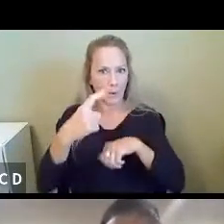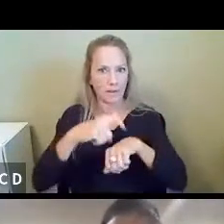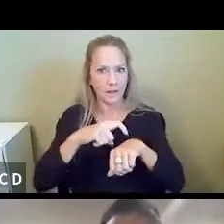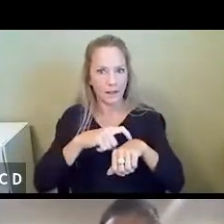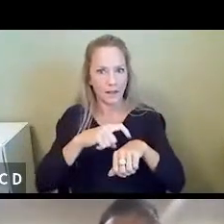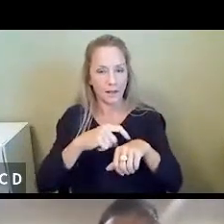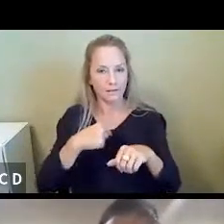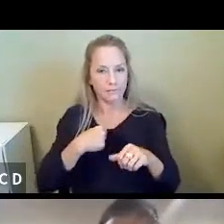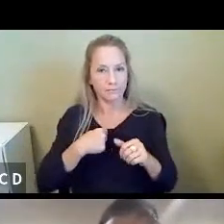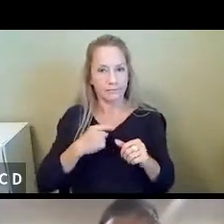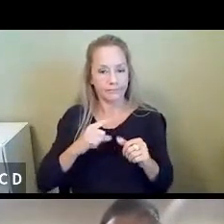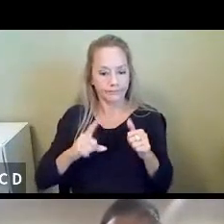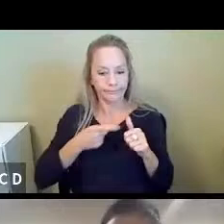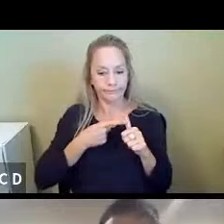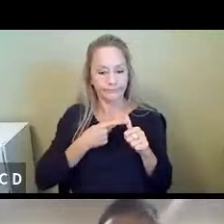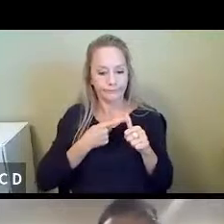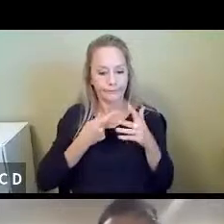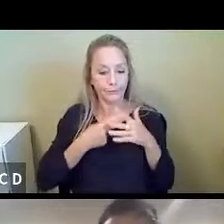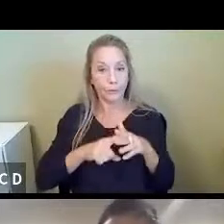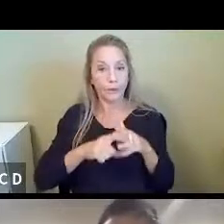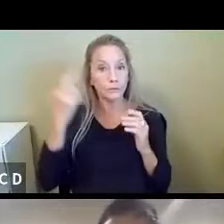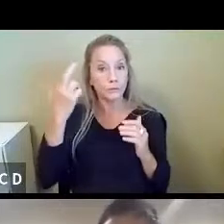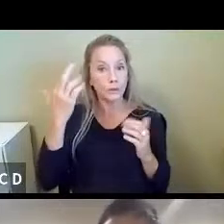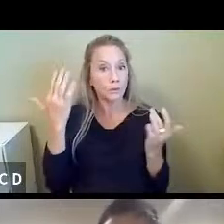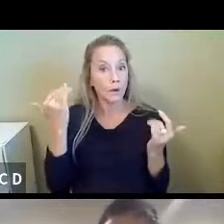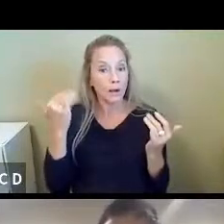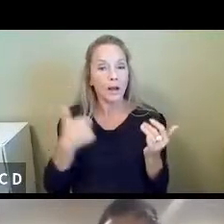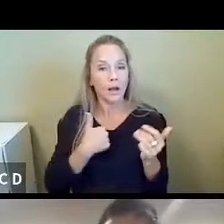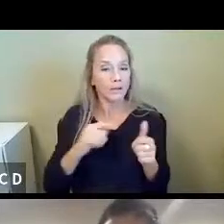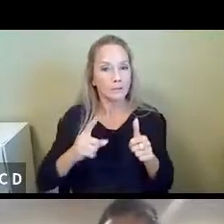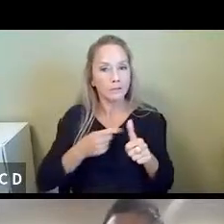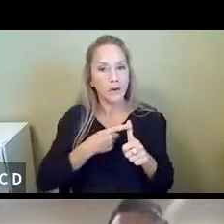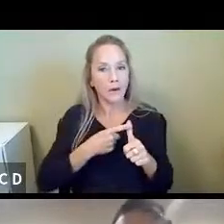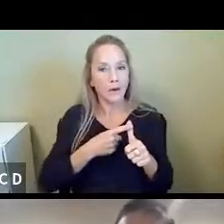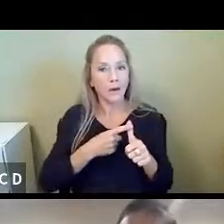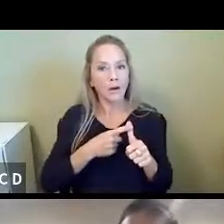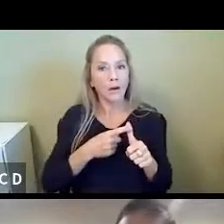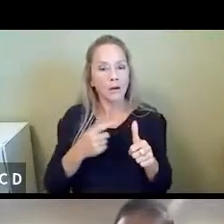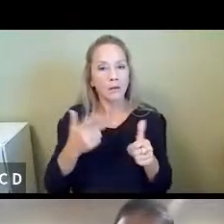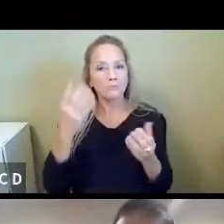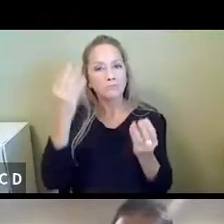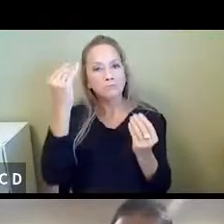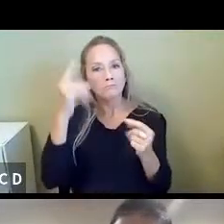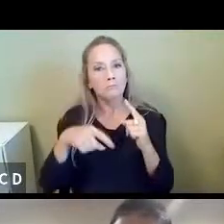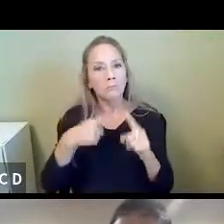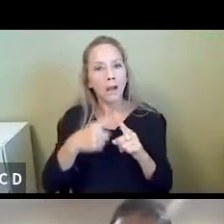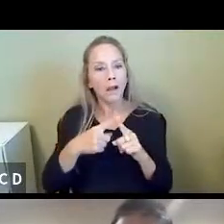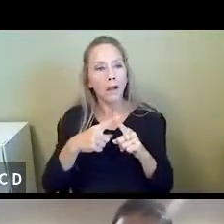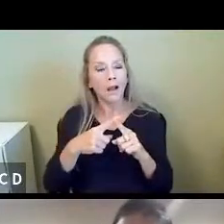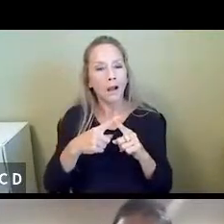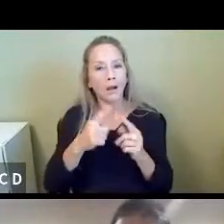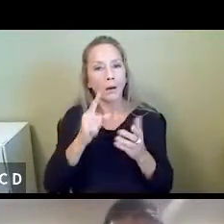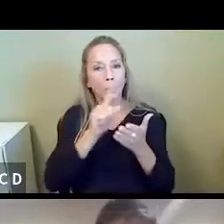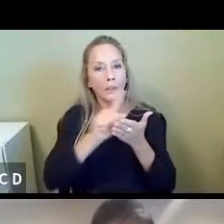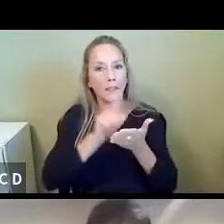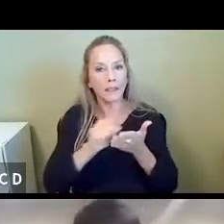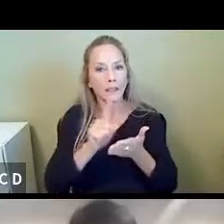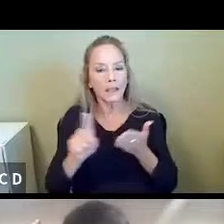I'm the original reason, at least I brought up originally, us transitioning to a weekly schedule of